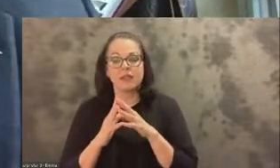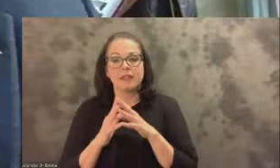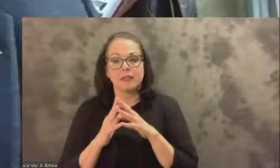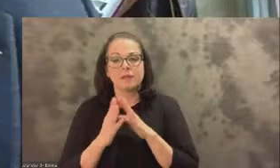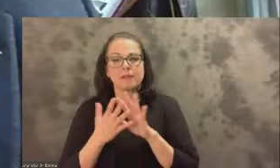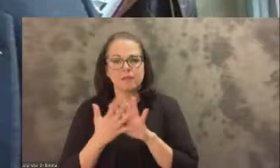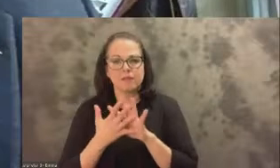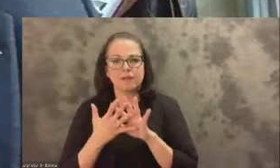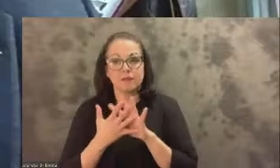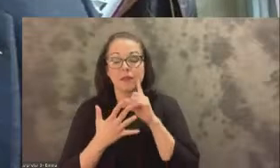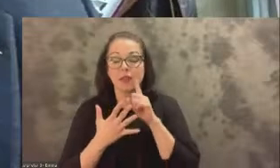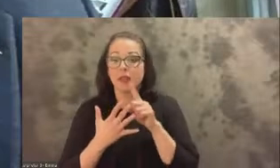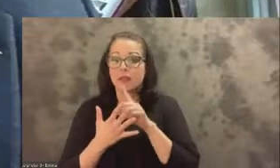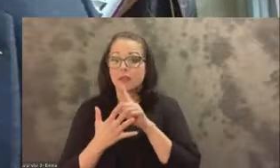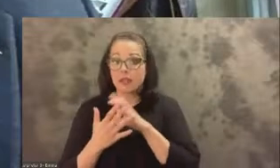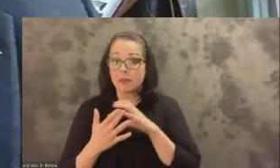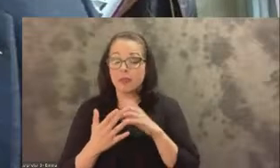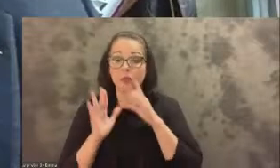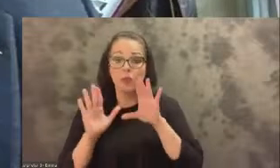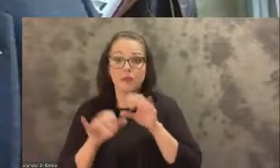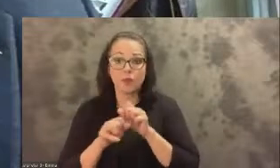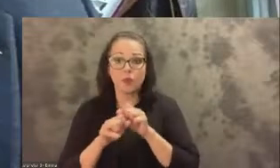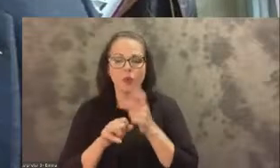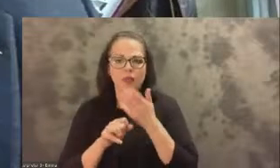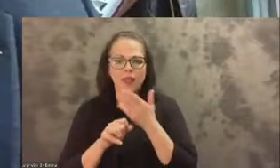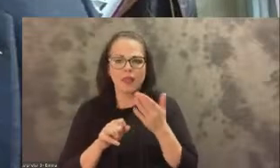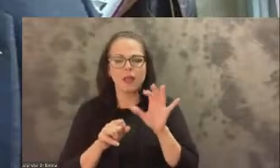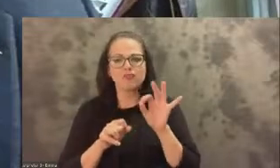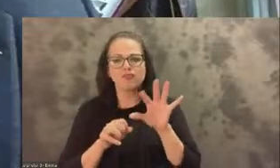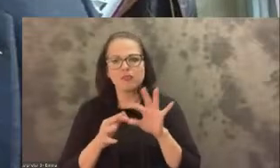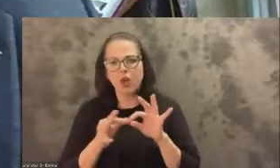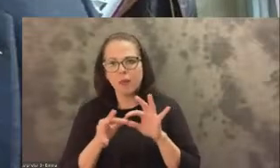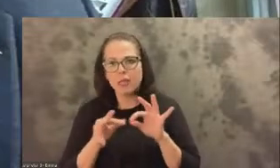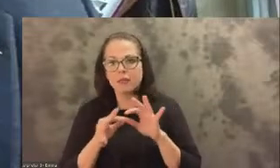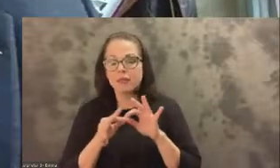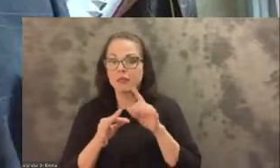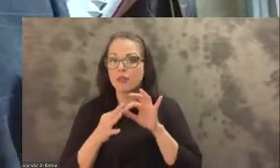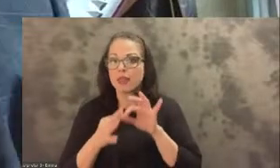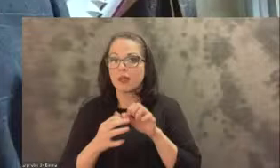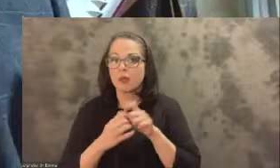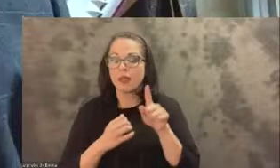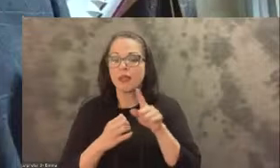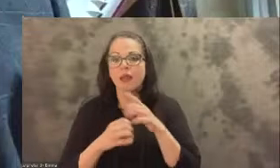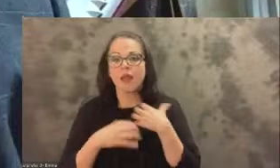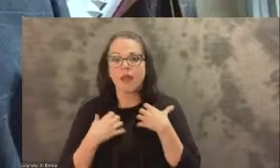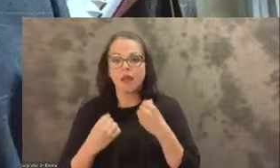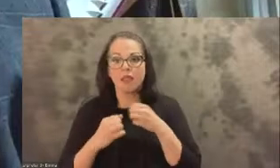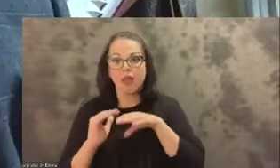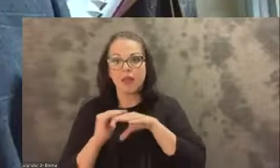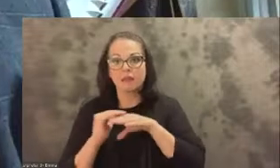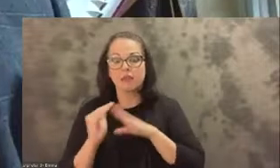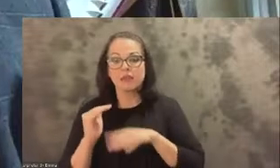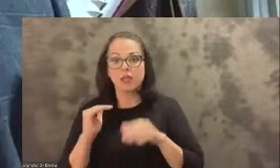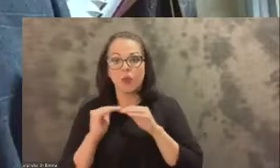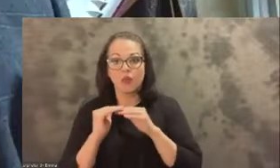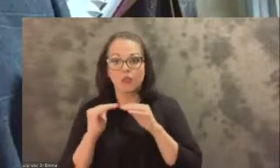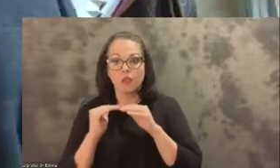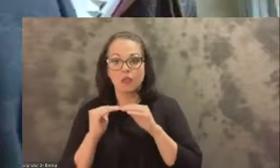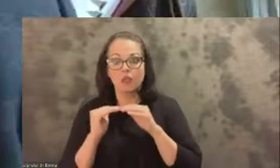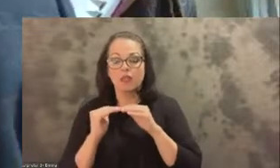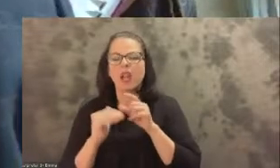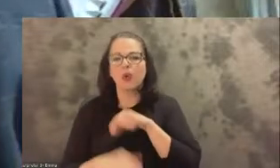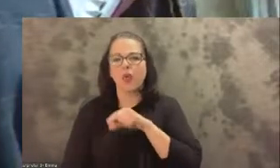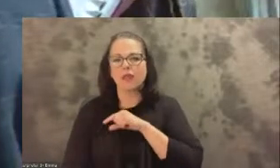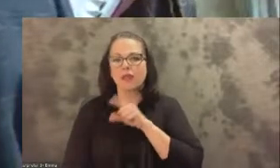Subcommittee. Wonderful work. One thing I'd like to just comment on when it comes to health access and quality, and I think we've mentioned